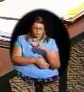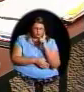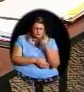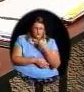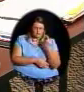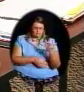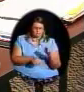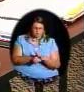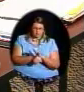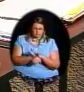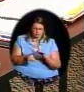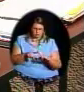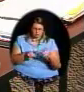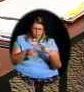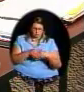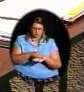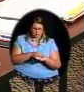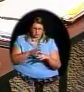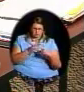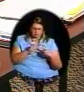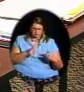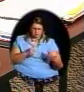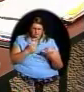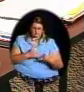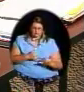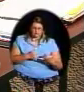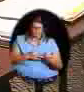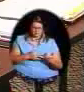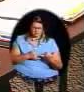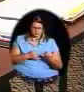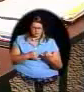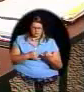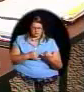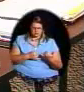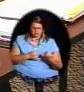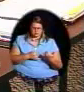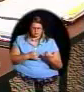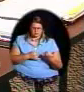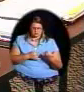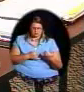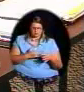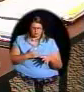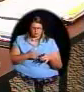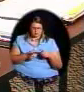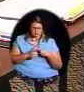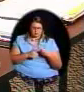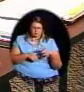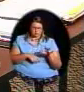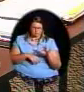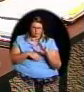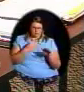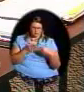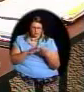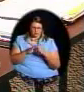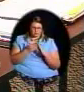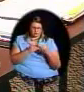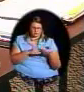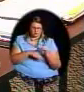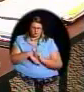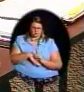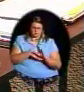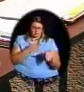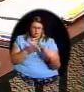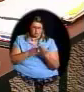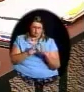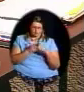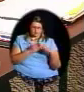when you get in, and our analysis today was what was loaded into the machines finally for all the city uses and all the city